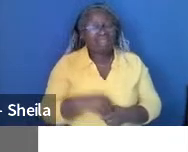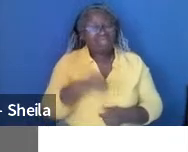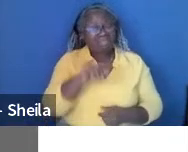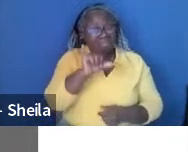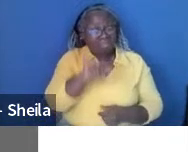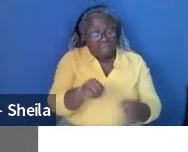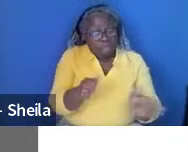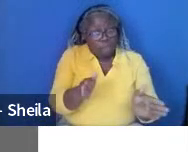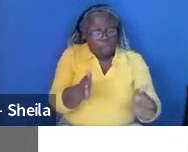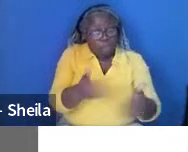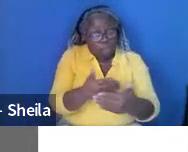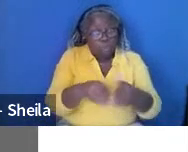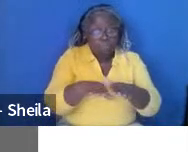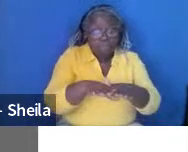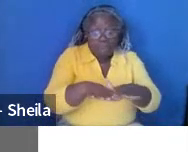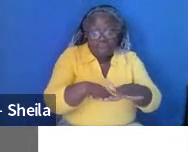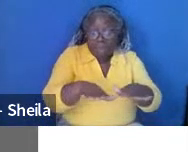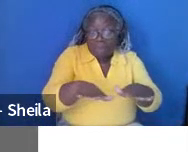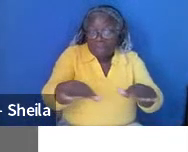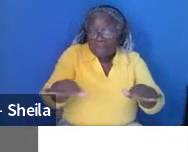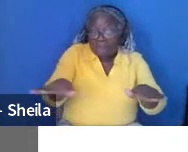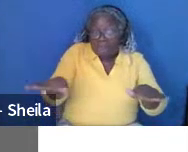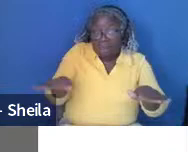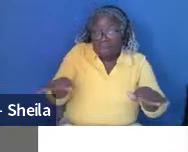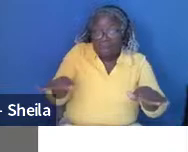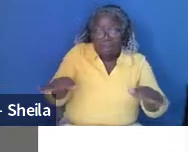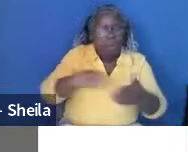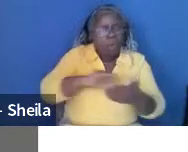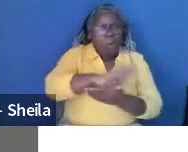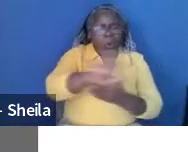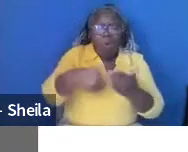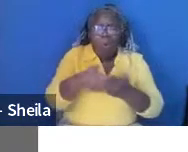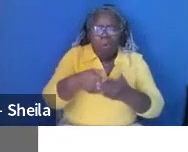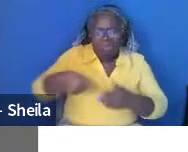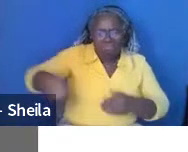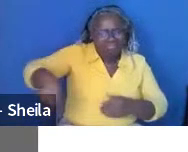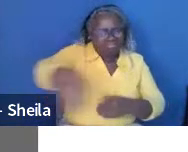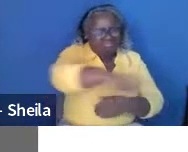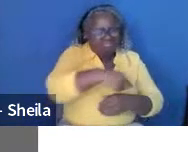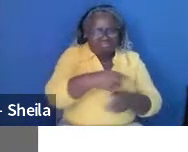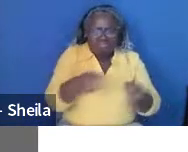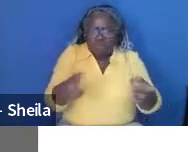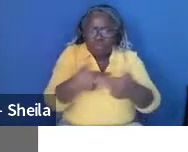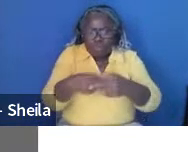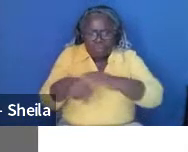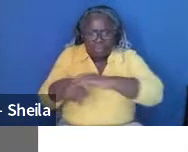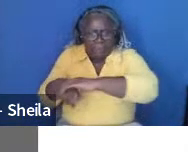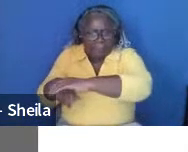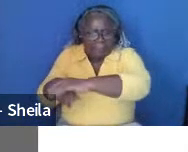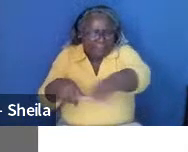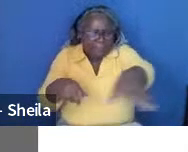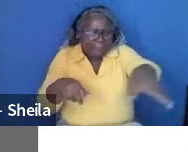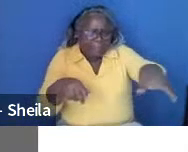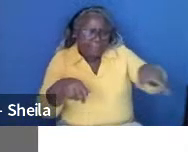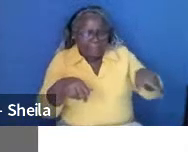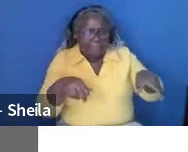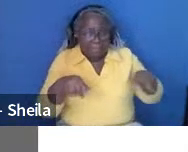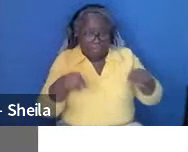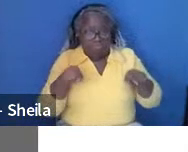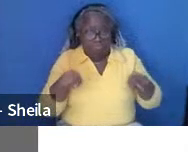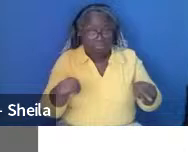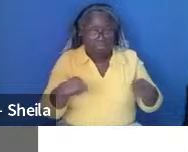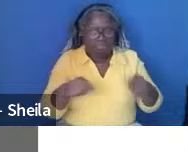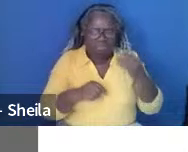of this floor plan. The magic to that is by building code, all of your